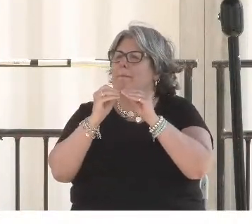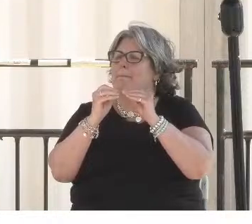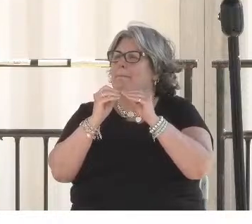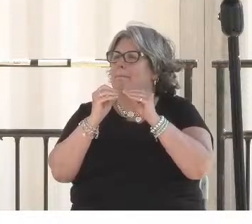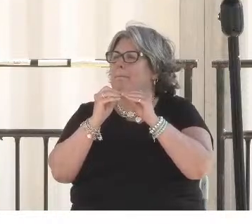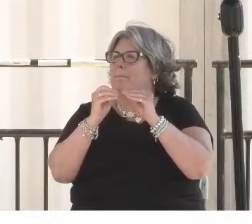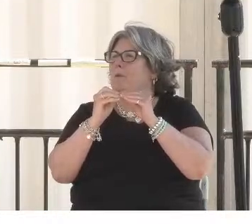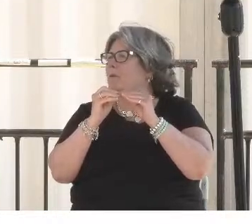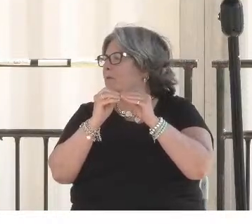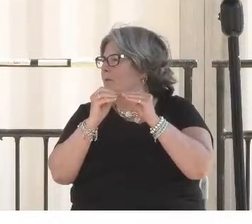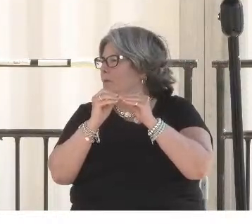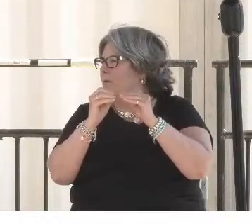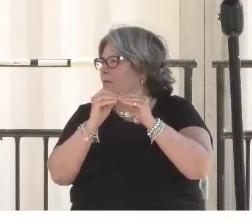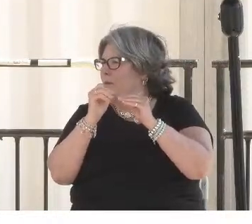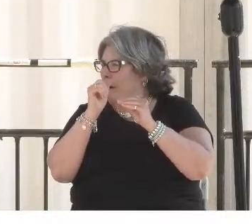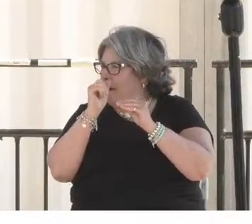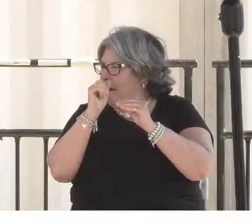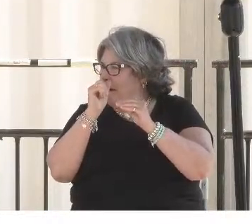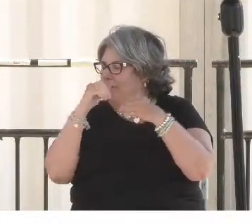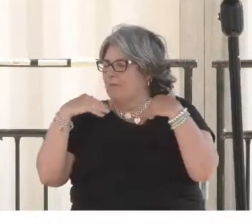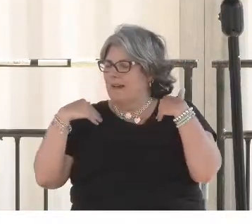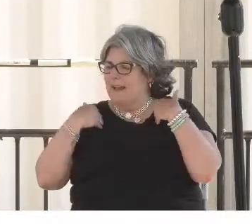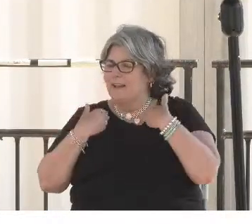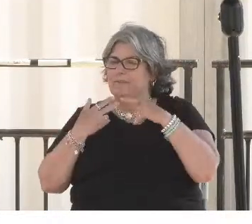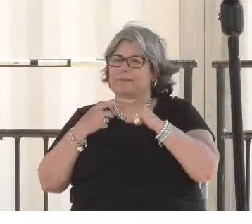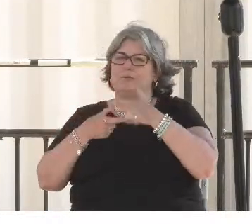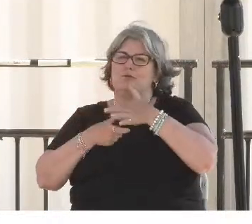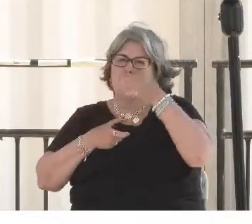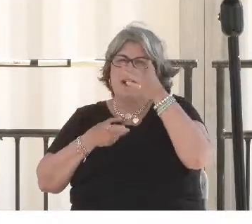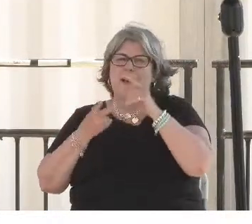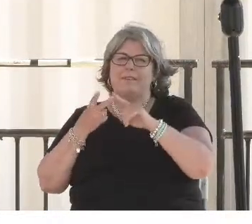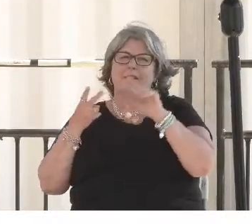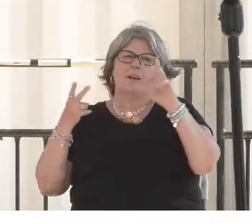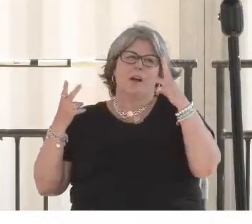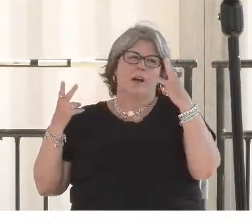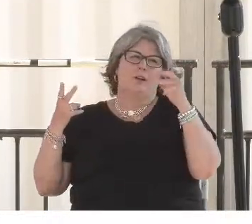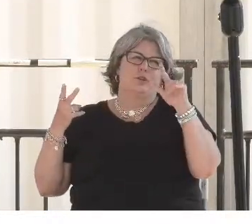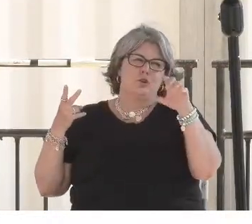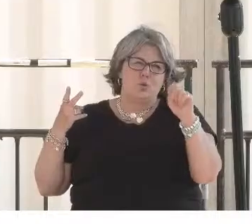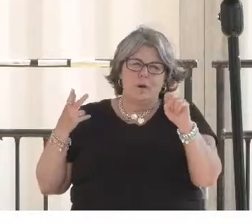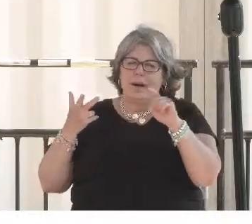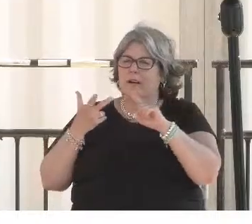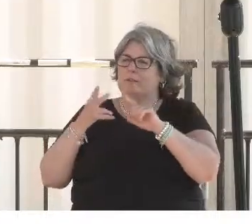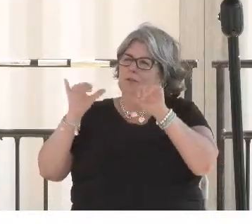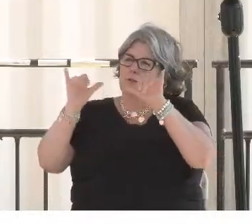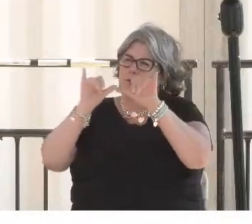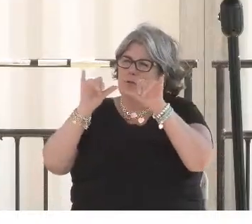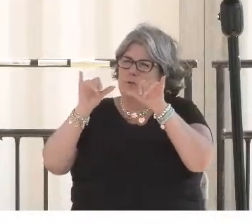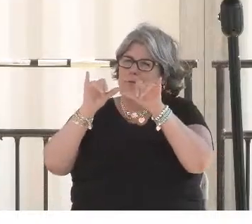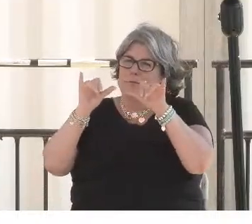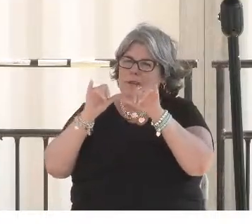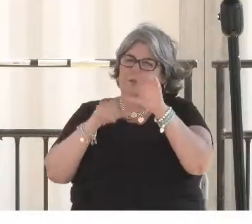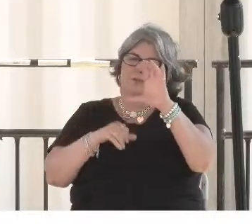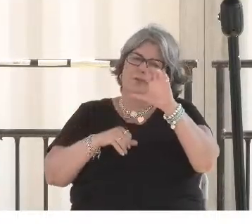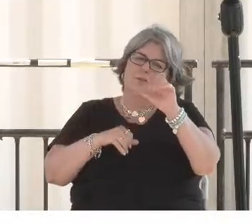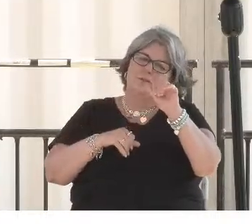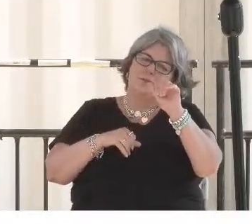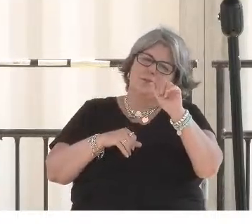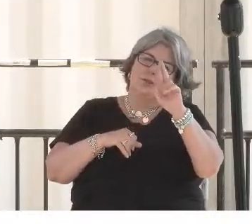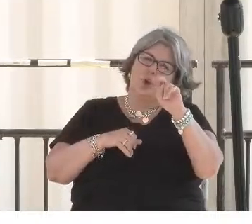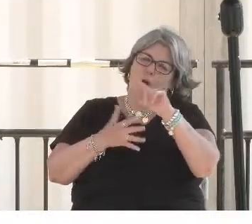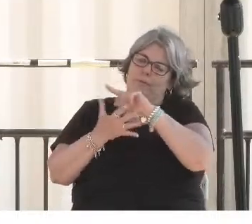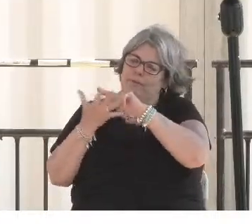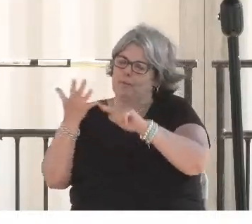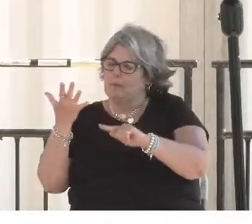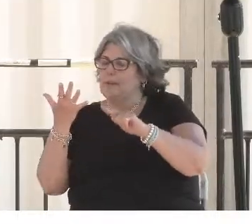animals from elephants to giraffes to whales, to measuring carbon. Like, there's a lot of very successful stories and